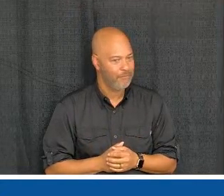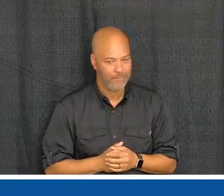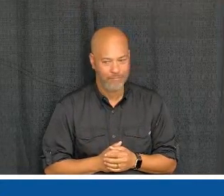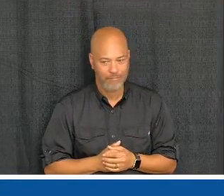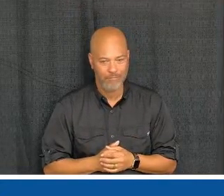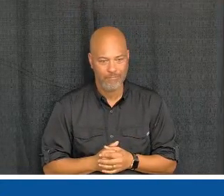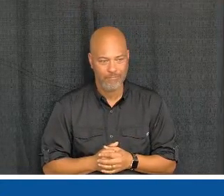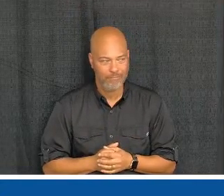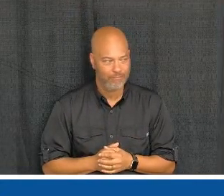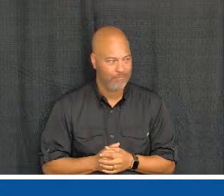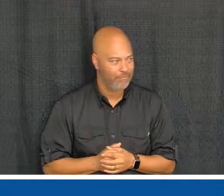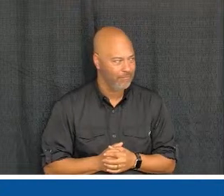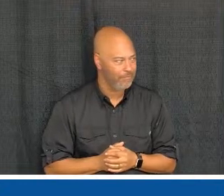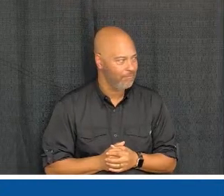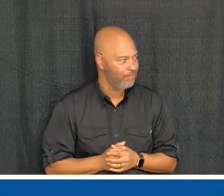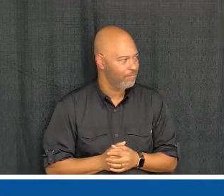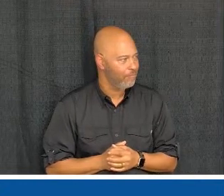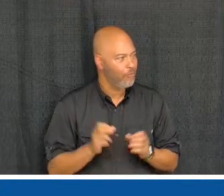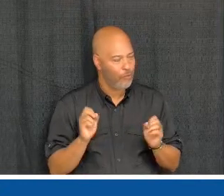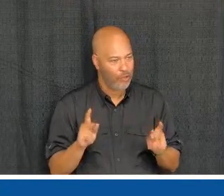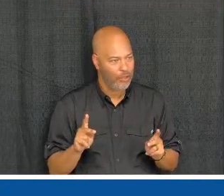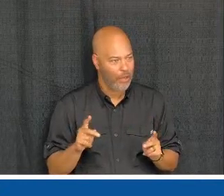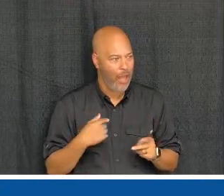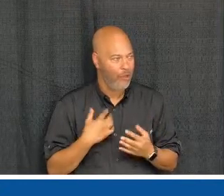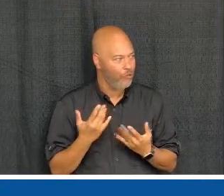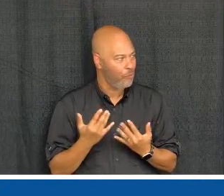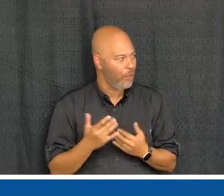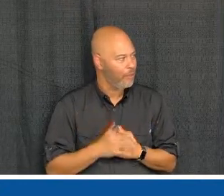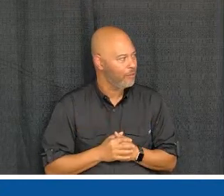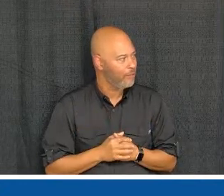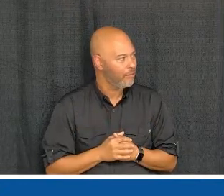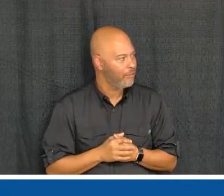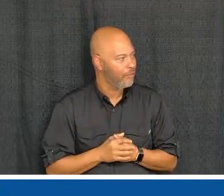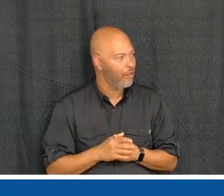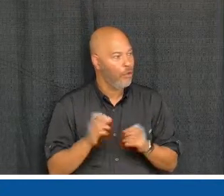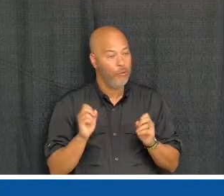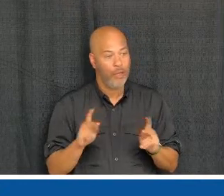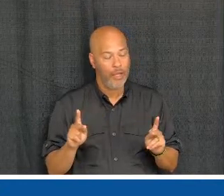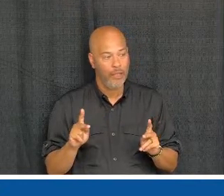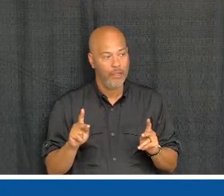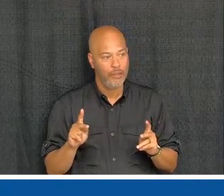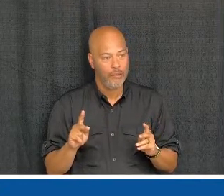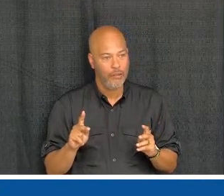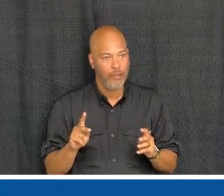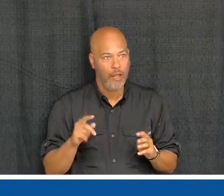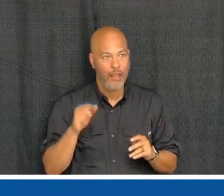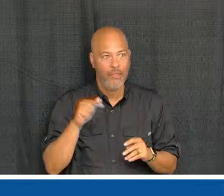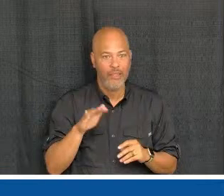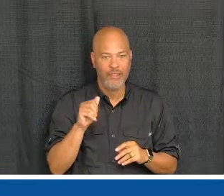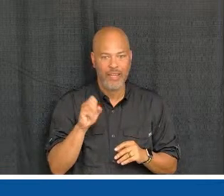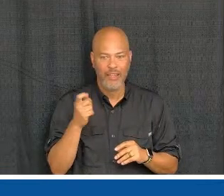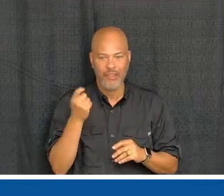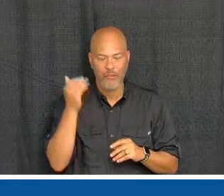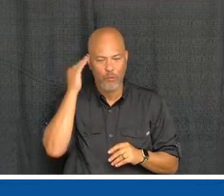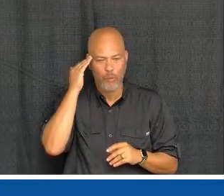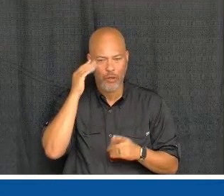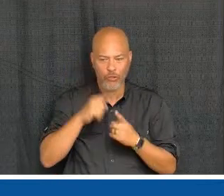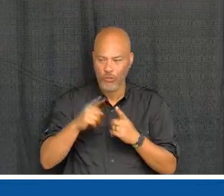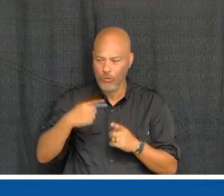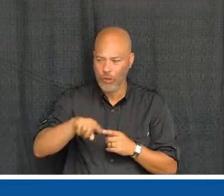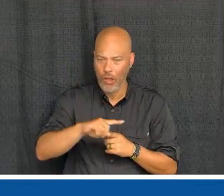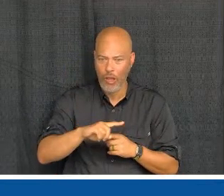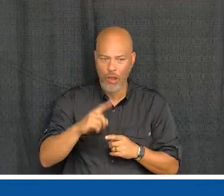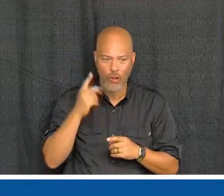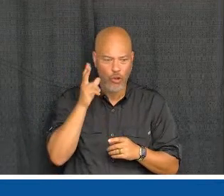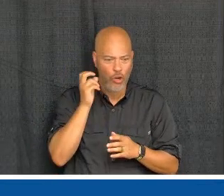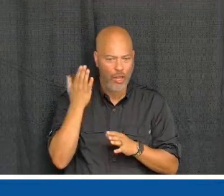did I do that? There we go. Nope. Okay. I'll just wink at you. All right. This case is a little familiar to you all. This was heard